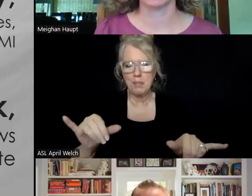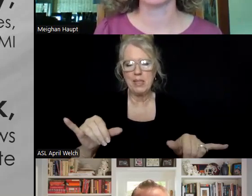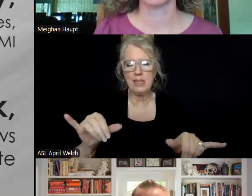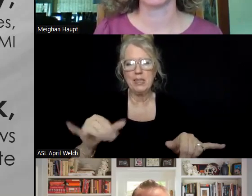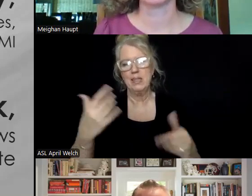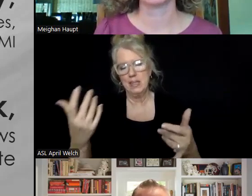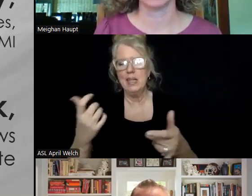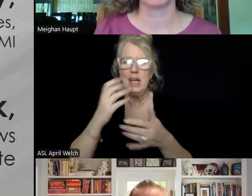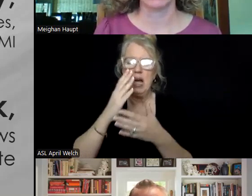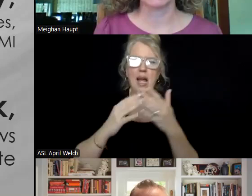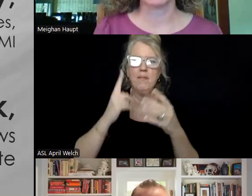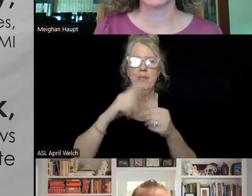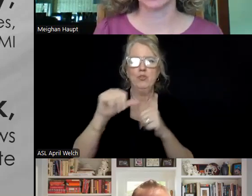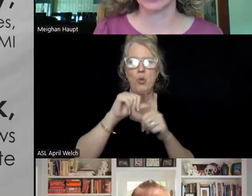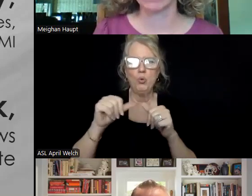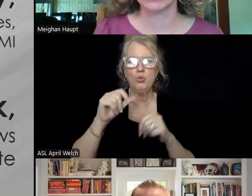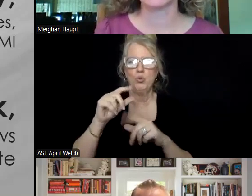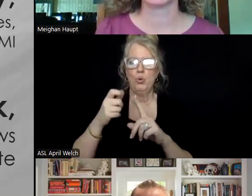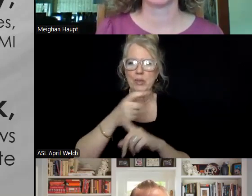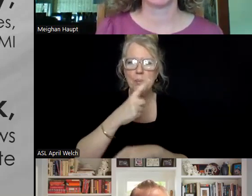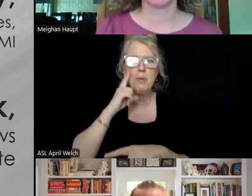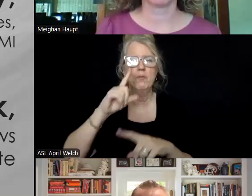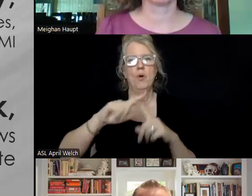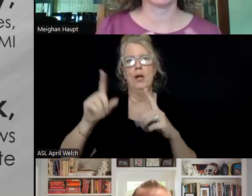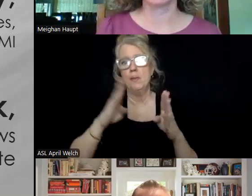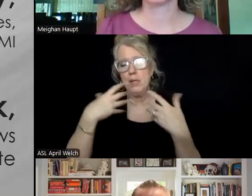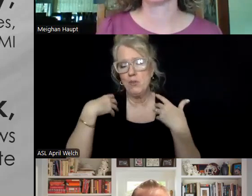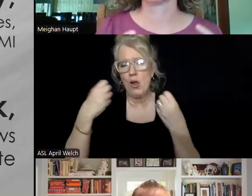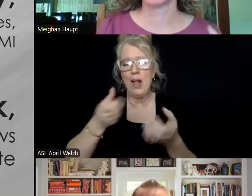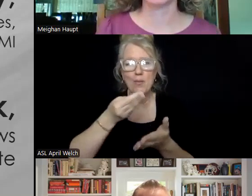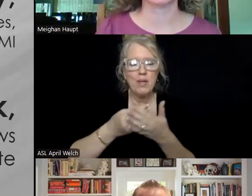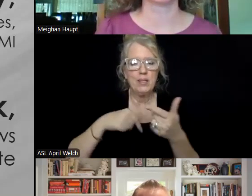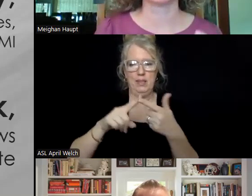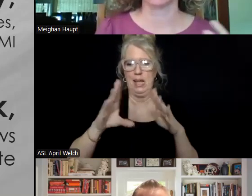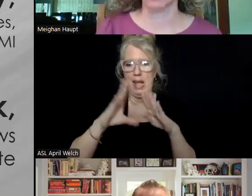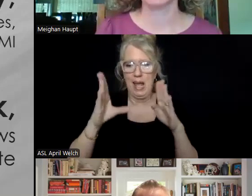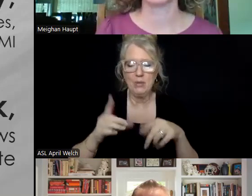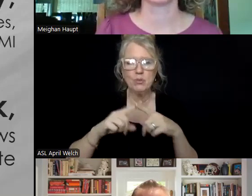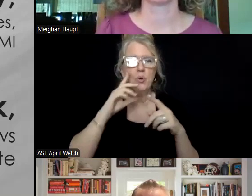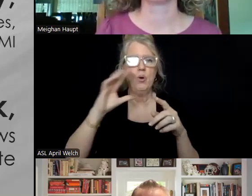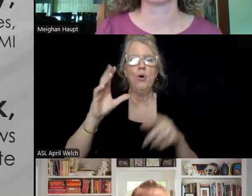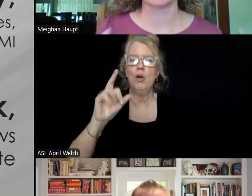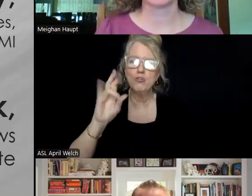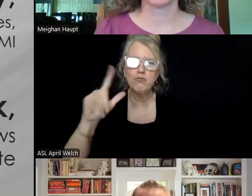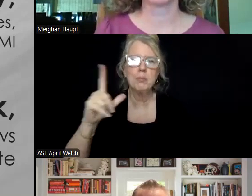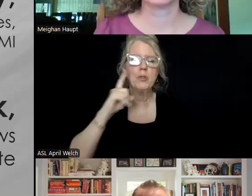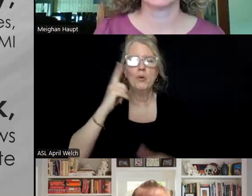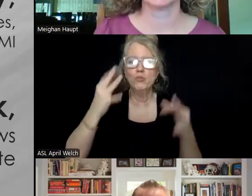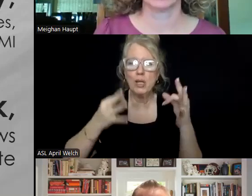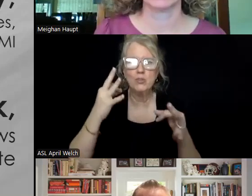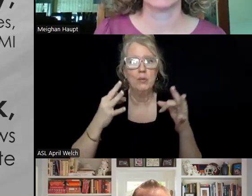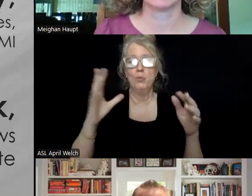of social determinants of behavioral health funding, of housing, of criminal justice, of working together. It's a